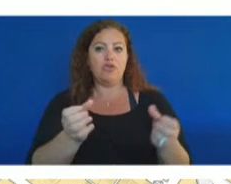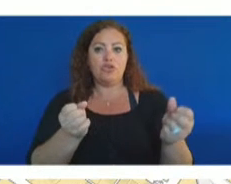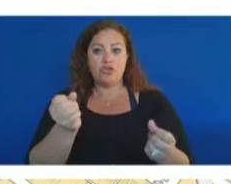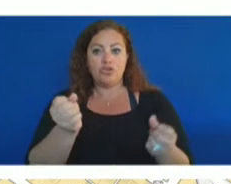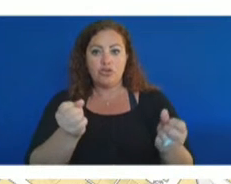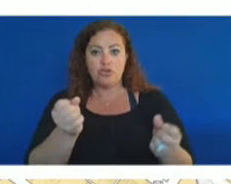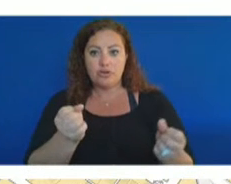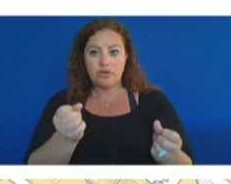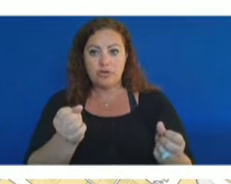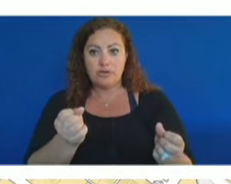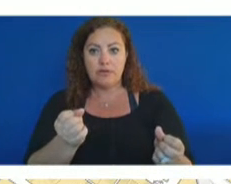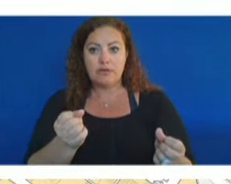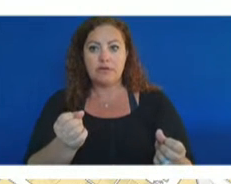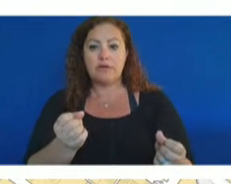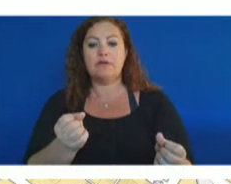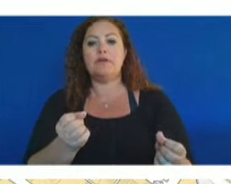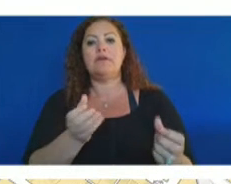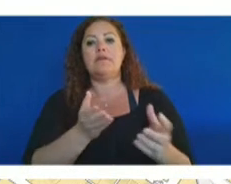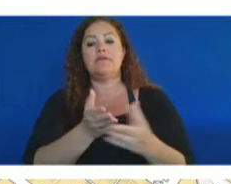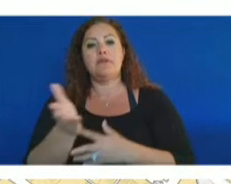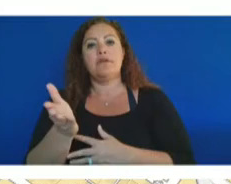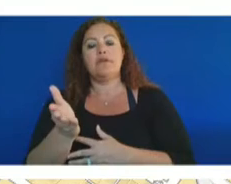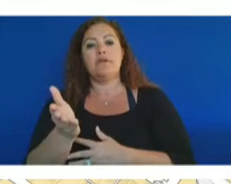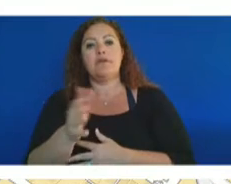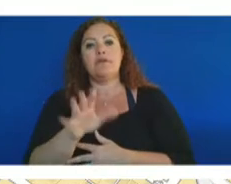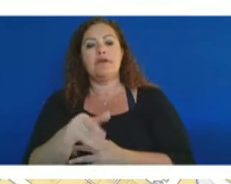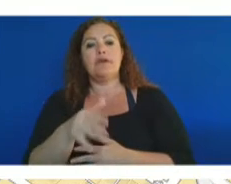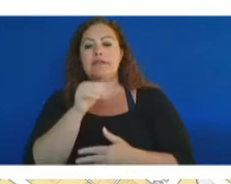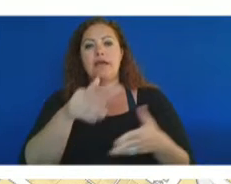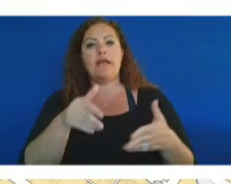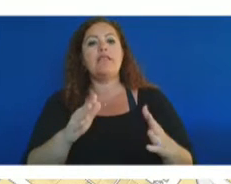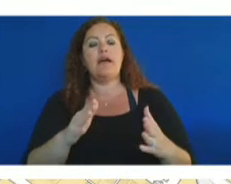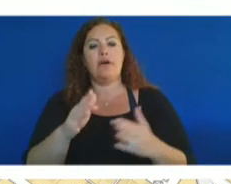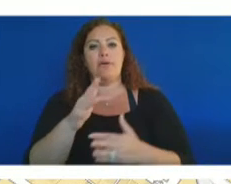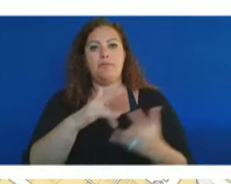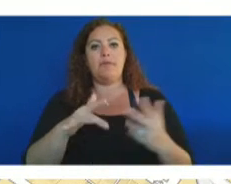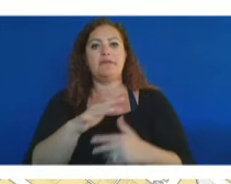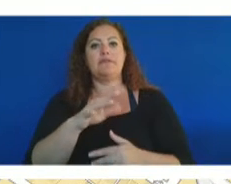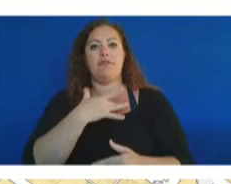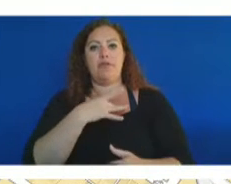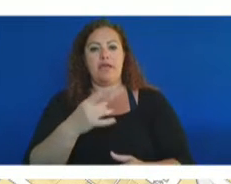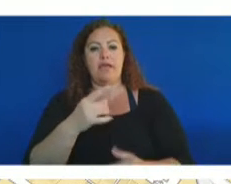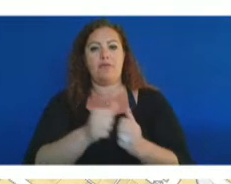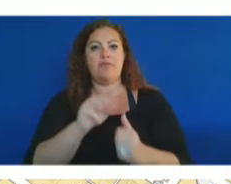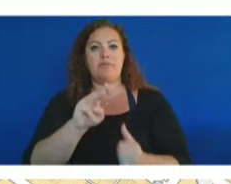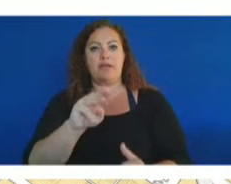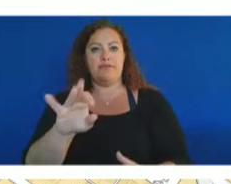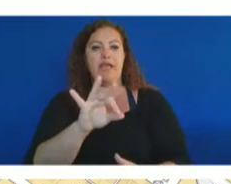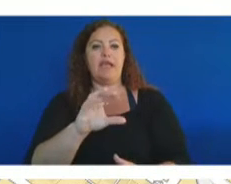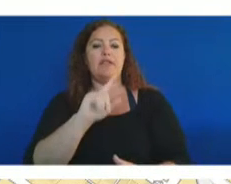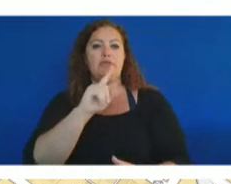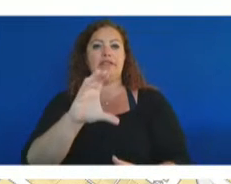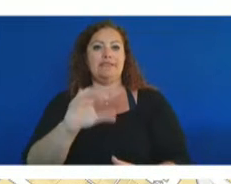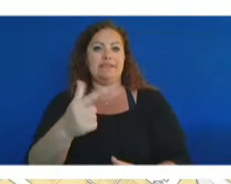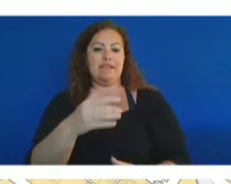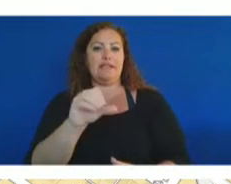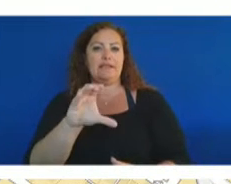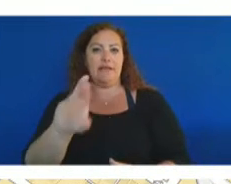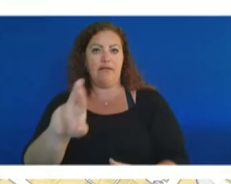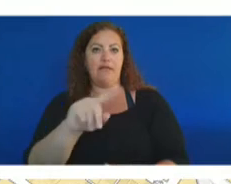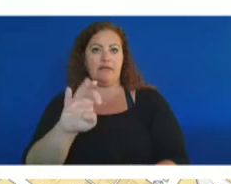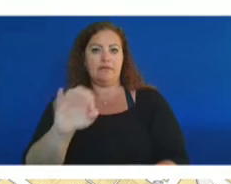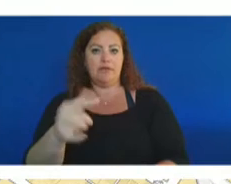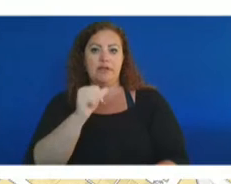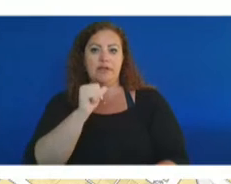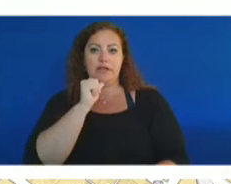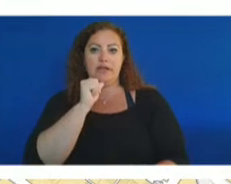doesn't allow the mix of uses we'd like including multifam and really the CG and CR zening doesn't support the